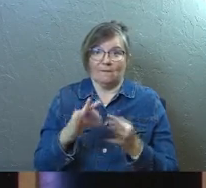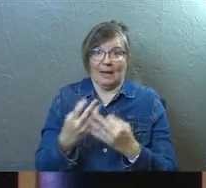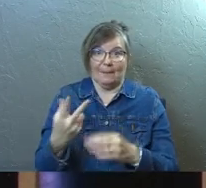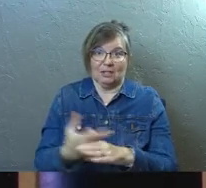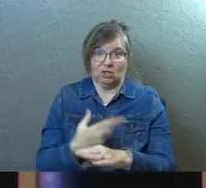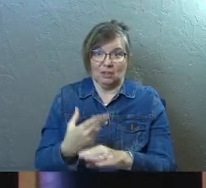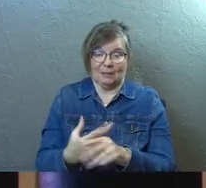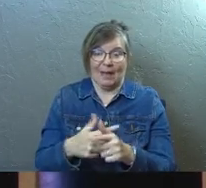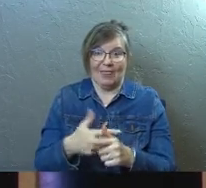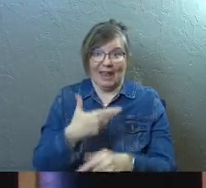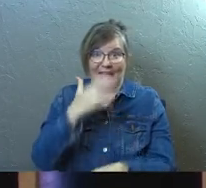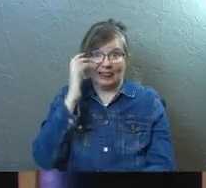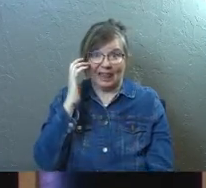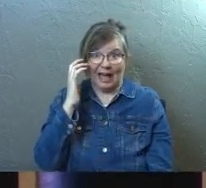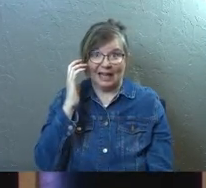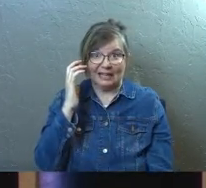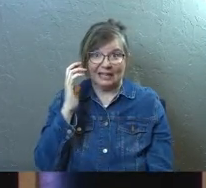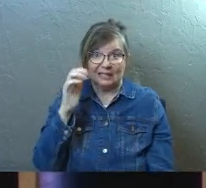all of a sudden